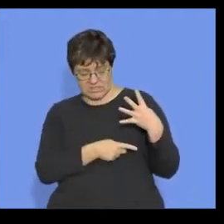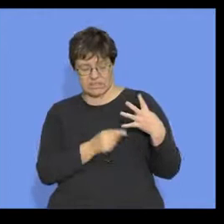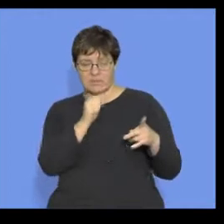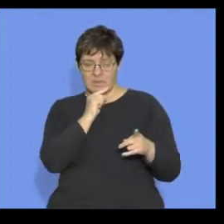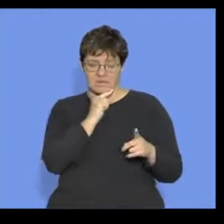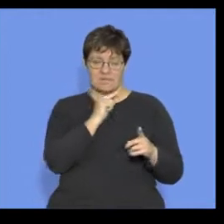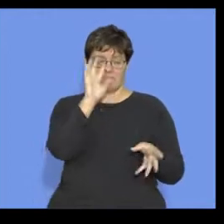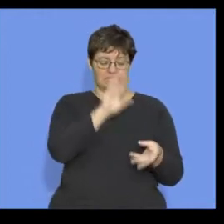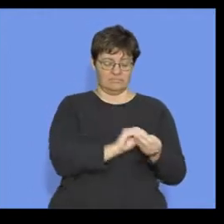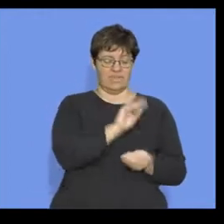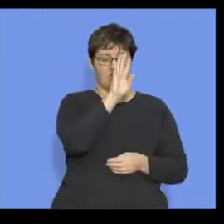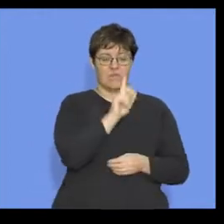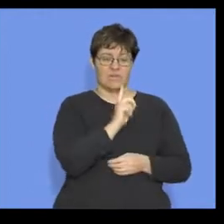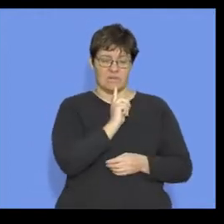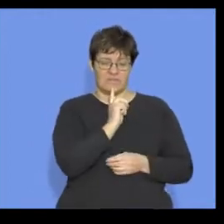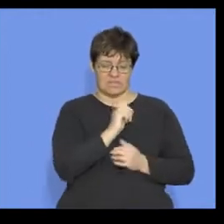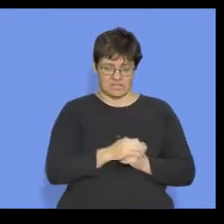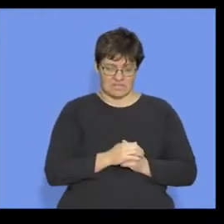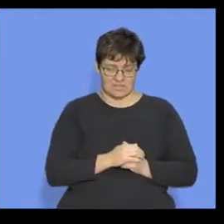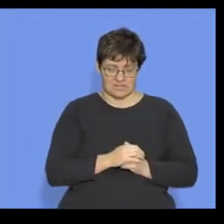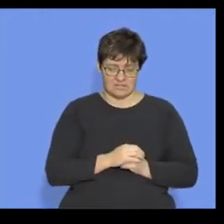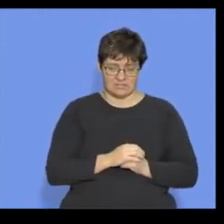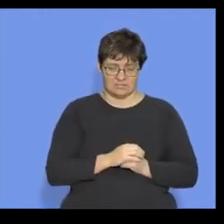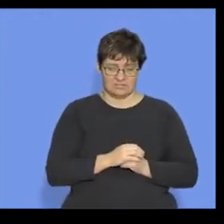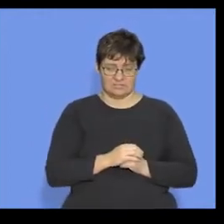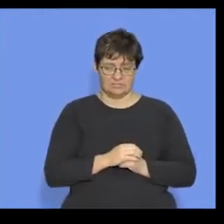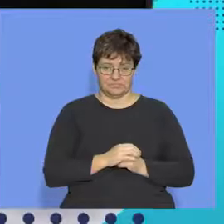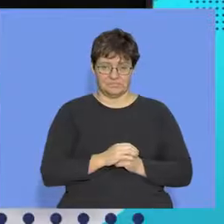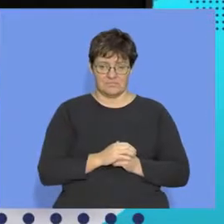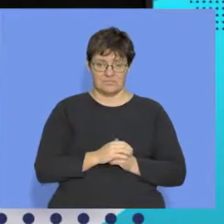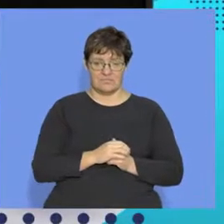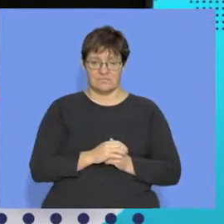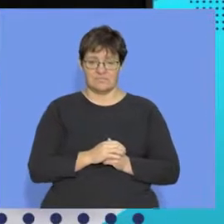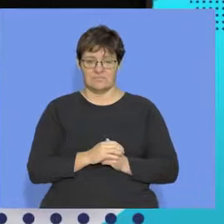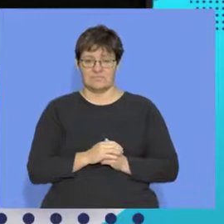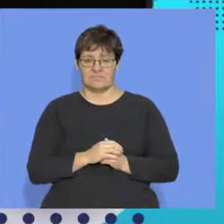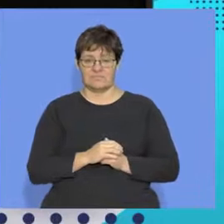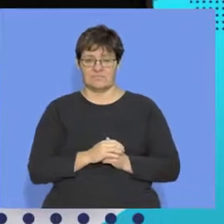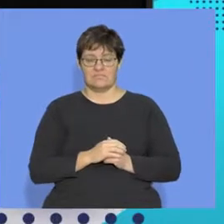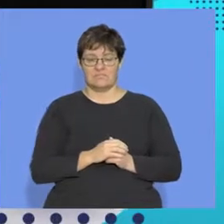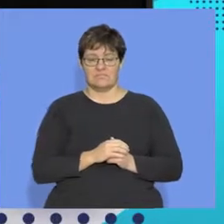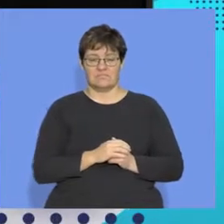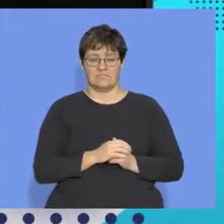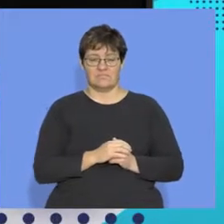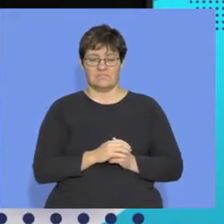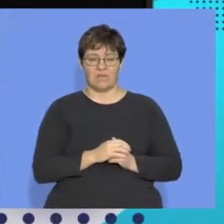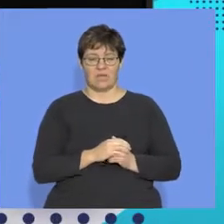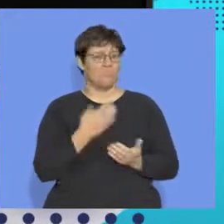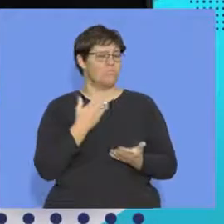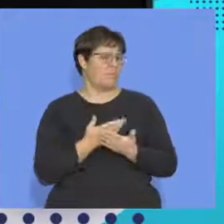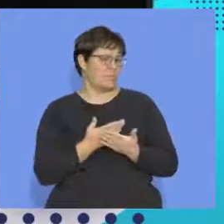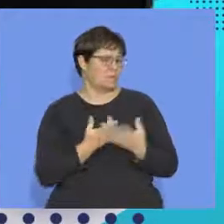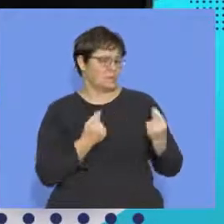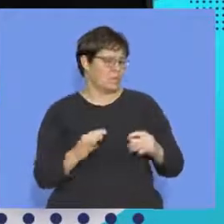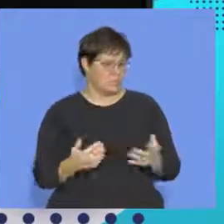third, or fourth. So there's 4,000 ways of doing that. Okay. Then now, how